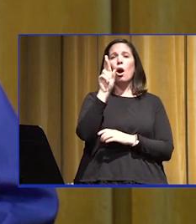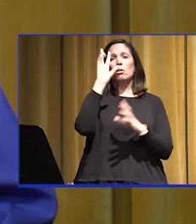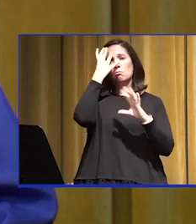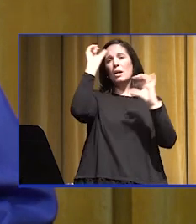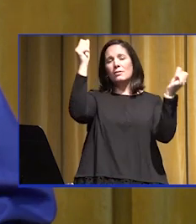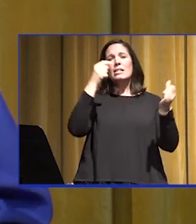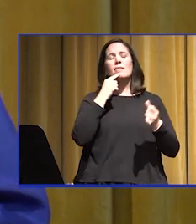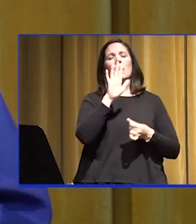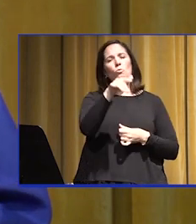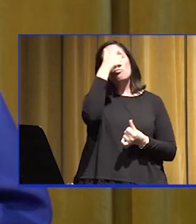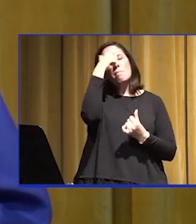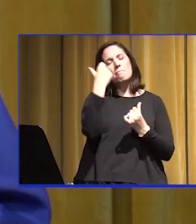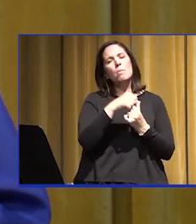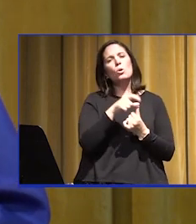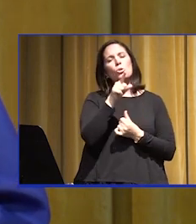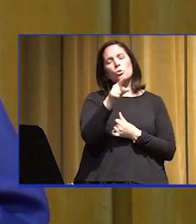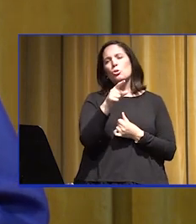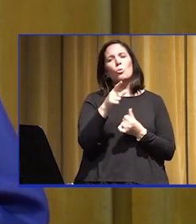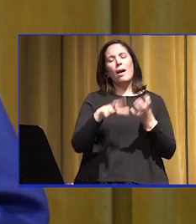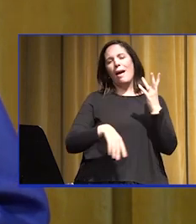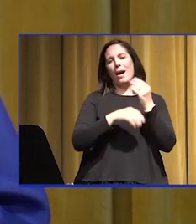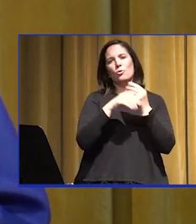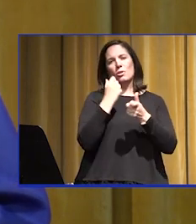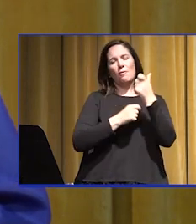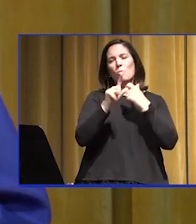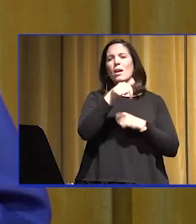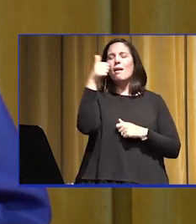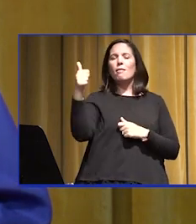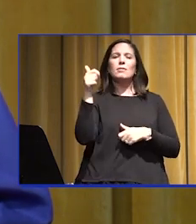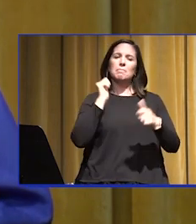Remember, you are just an extra in everyone else's play.